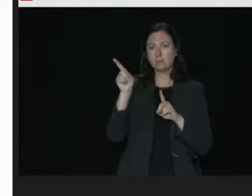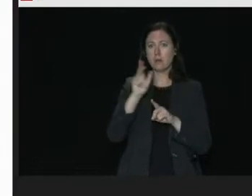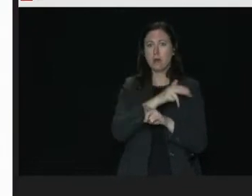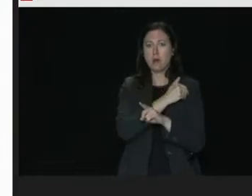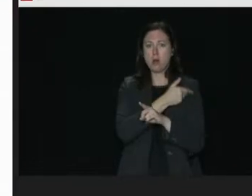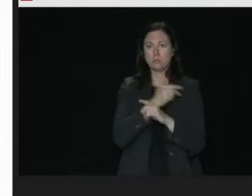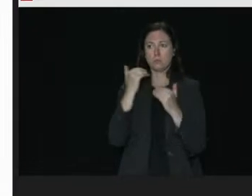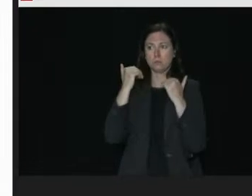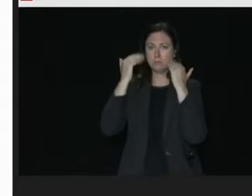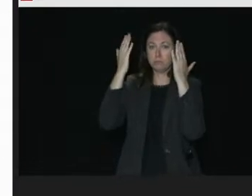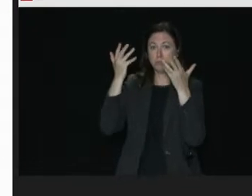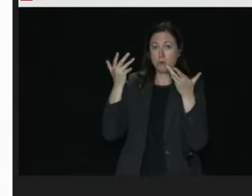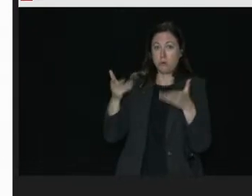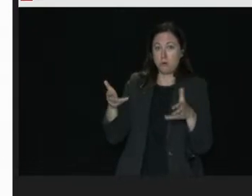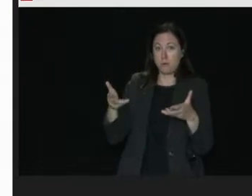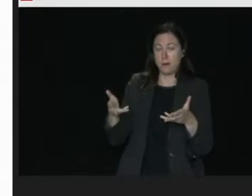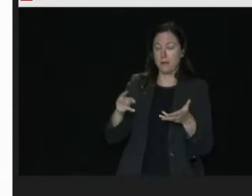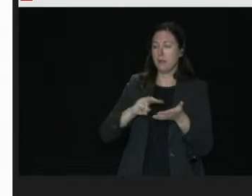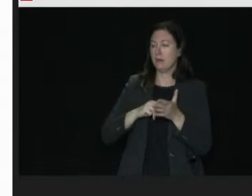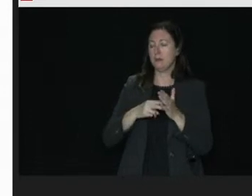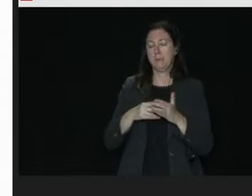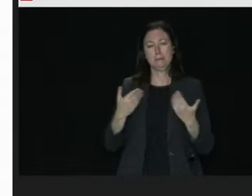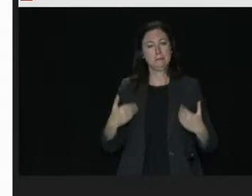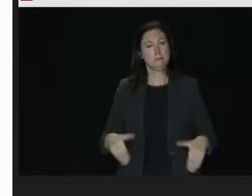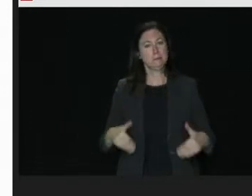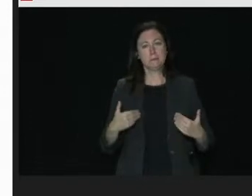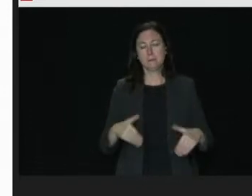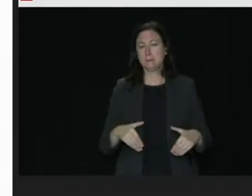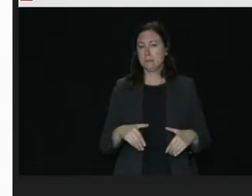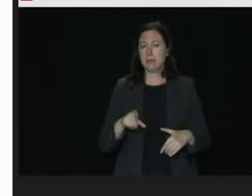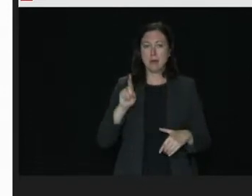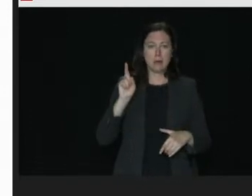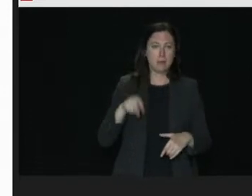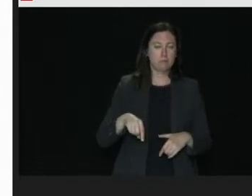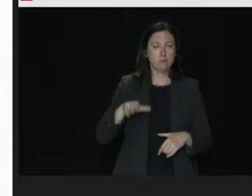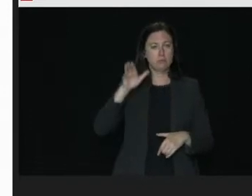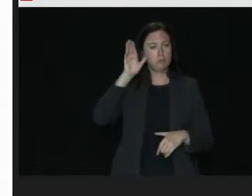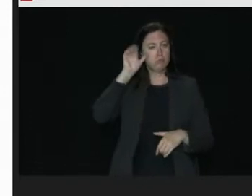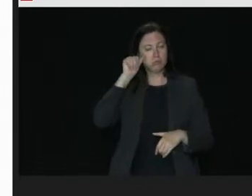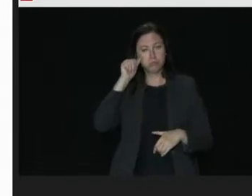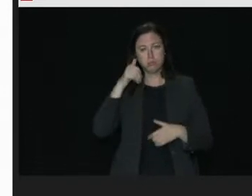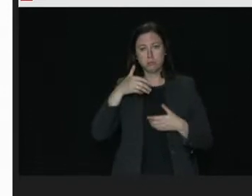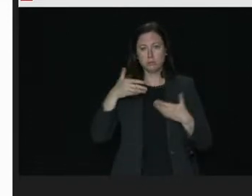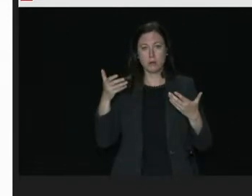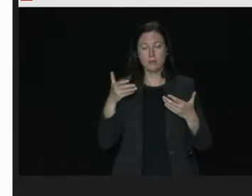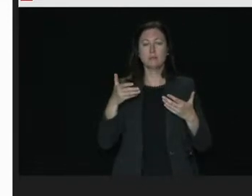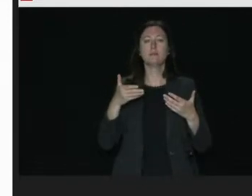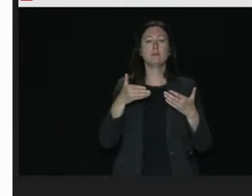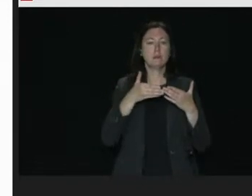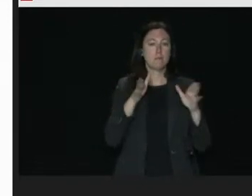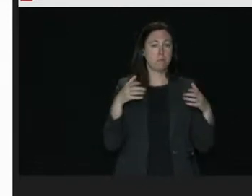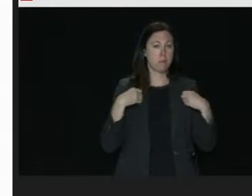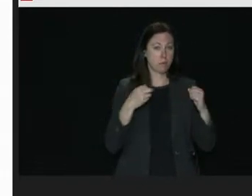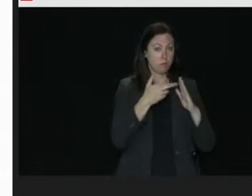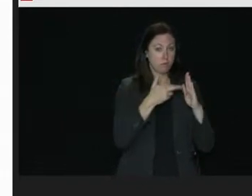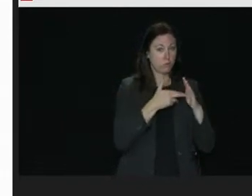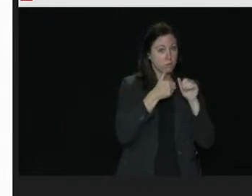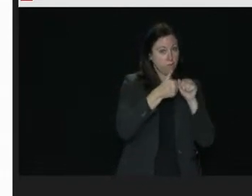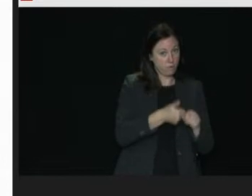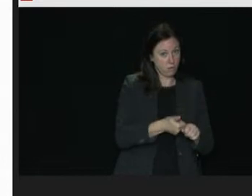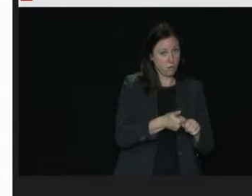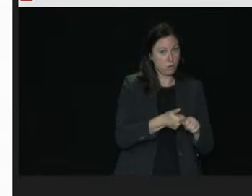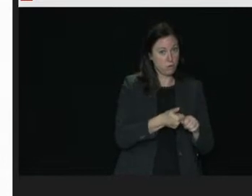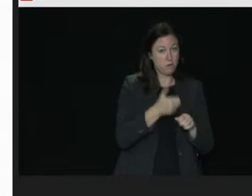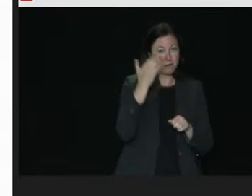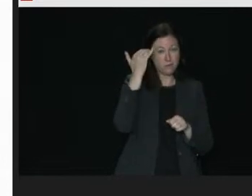the urgency for a combined approach of maintaining public health restrictions to slow